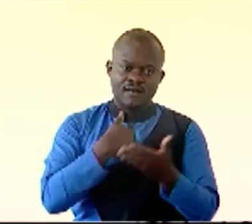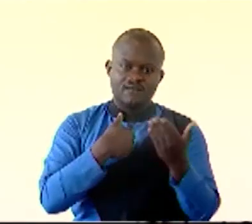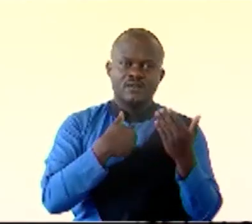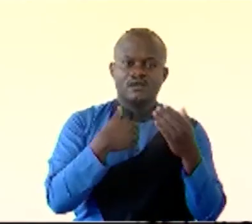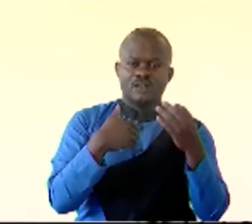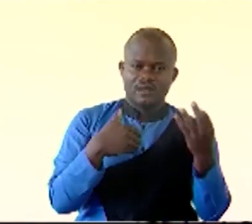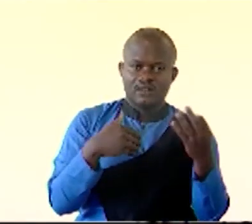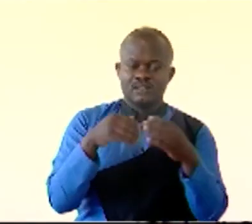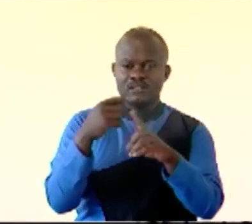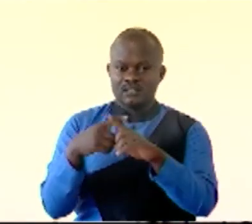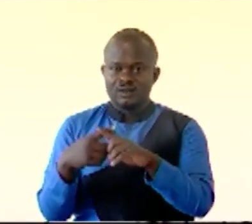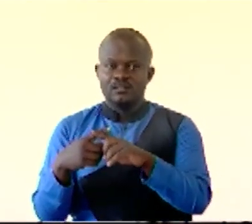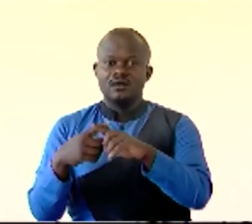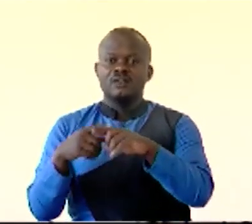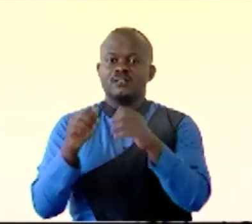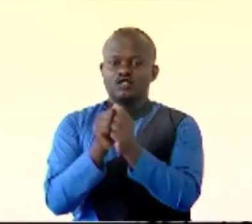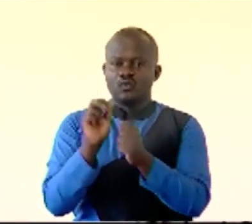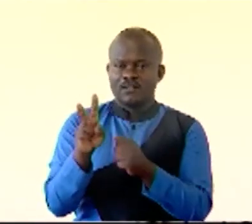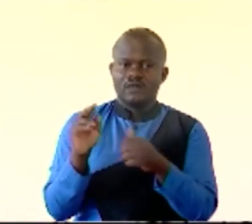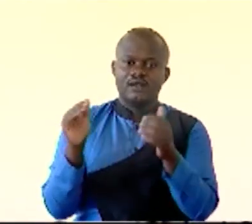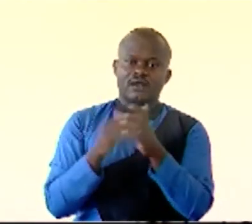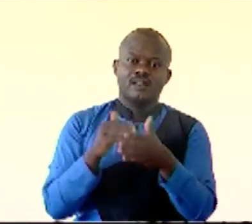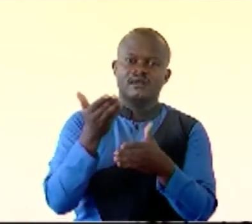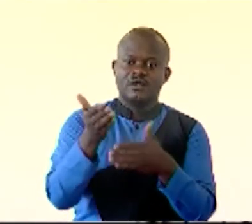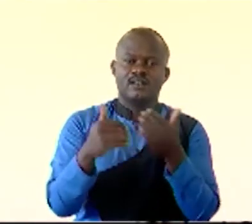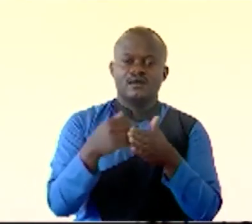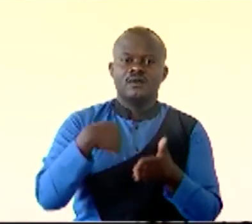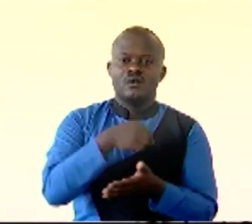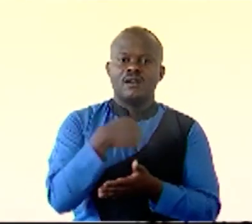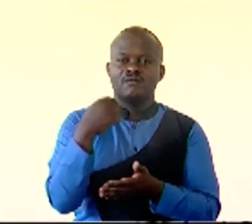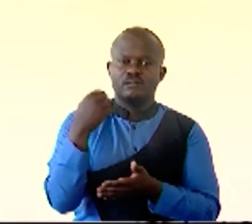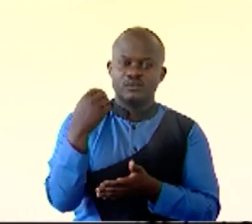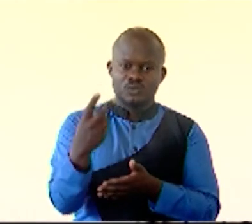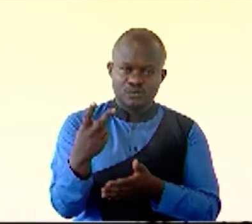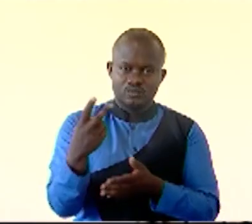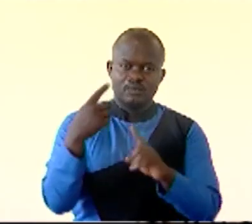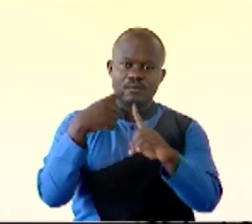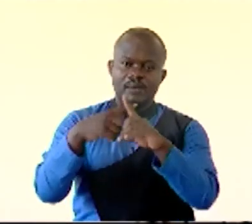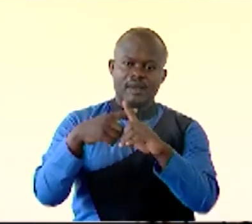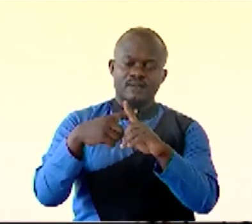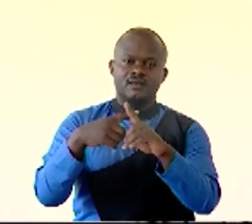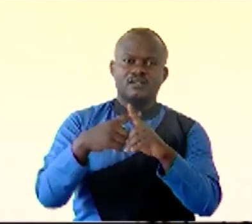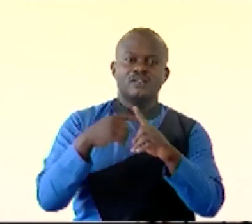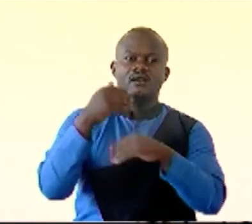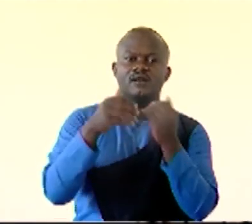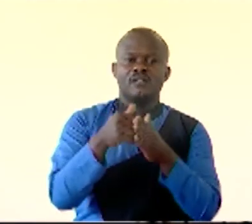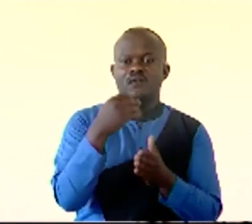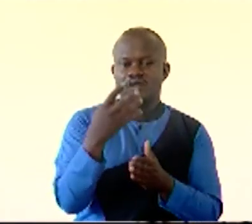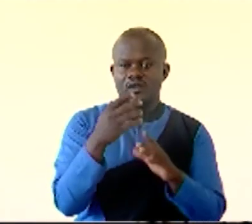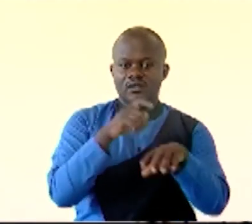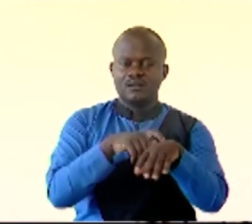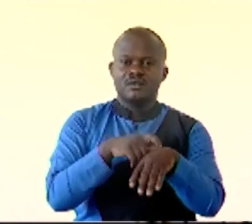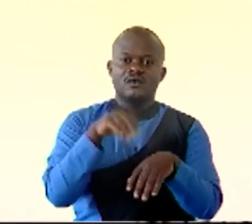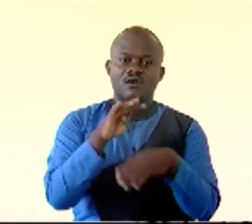that is 6, times 2, that is 12, and here we have 2 plus, here we have 4 times 2, that is